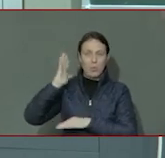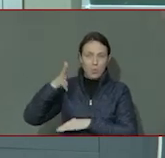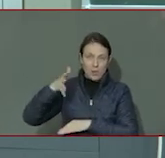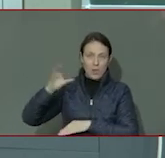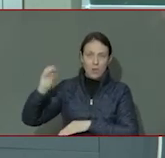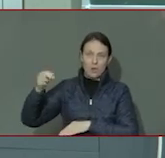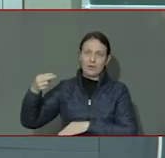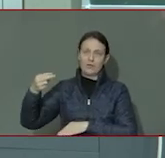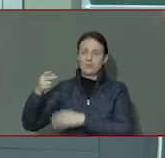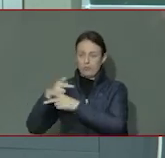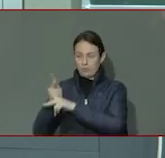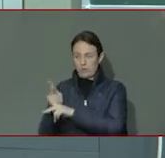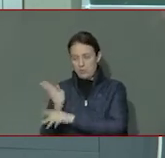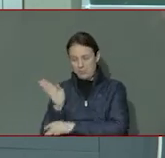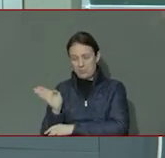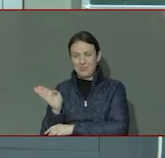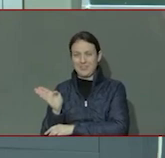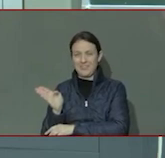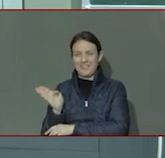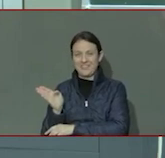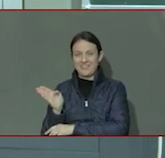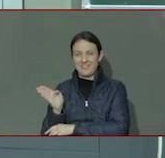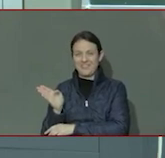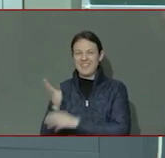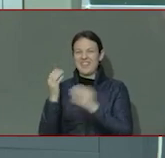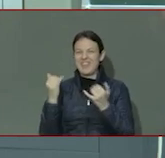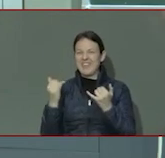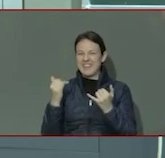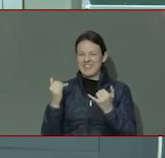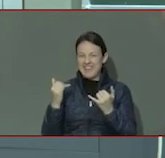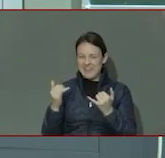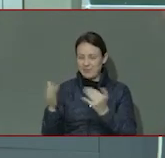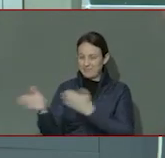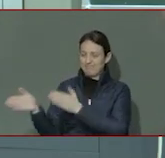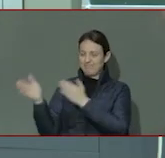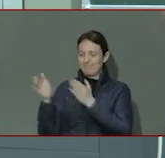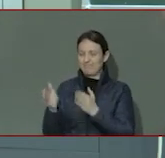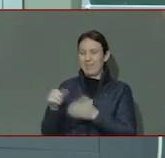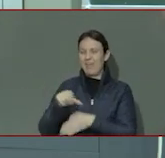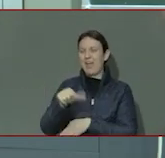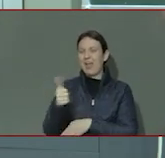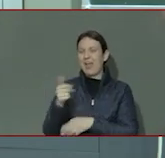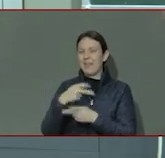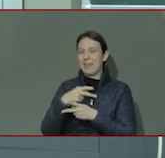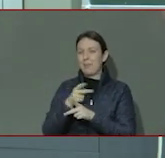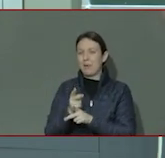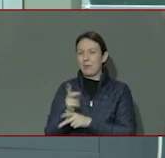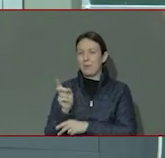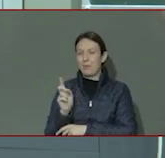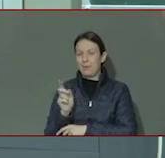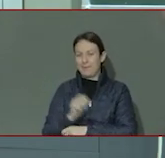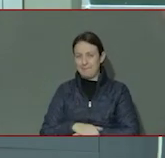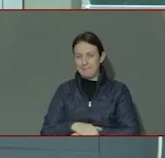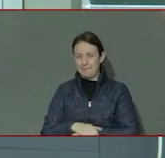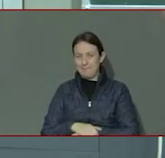mark. Now, let's look at what is left. What's going to happen here